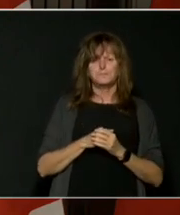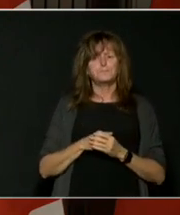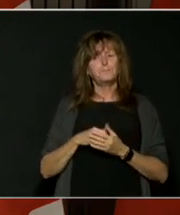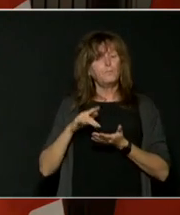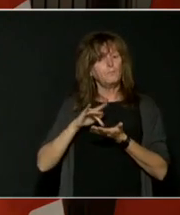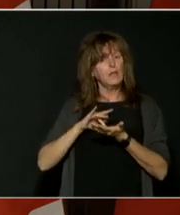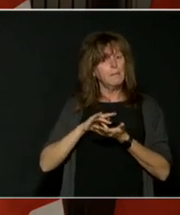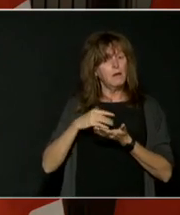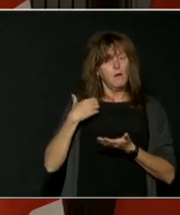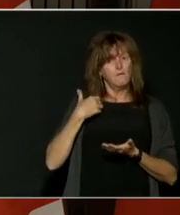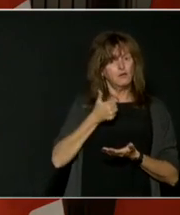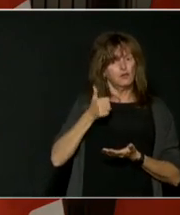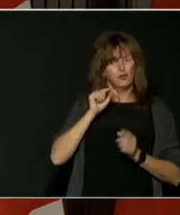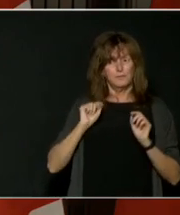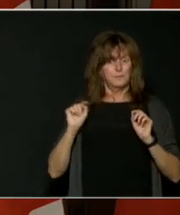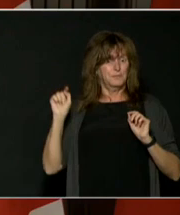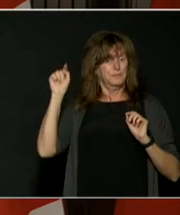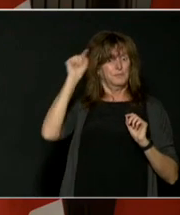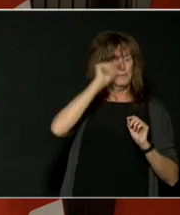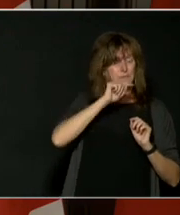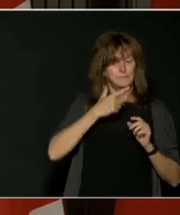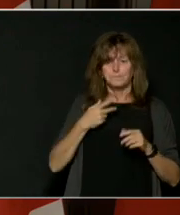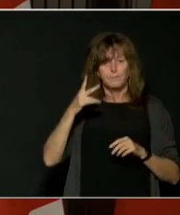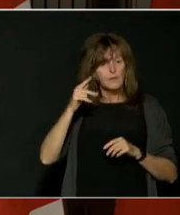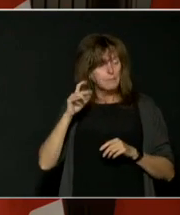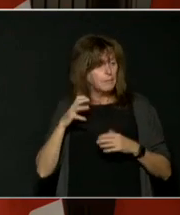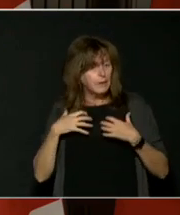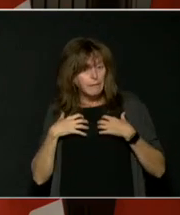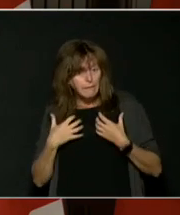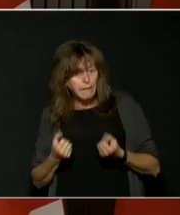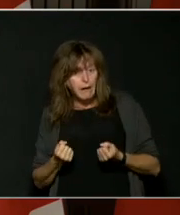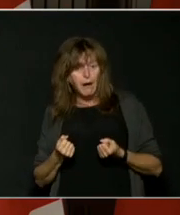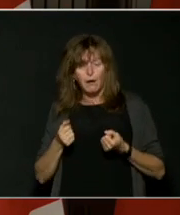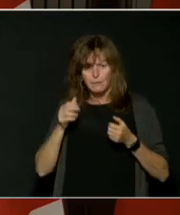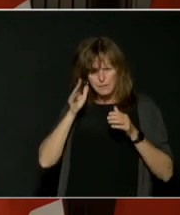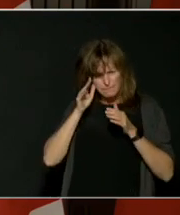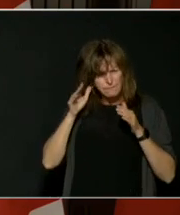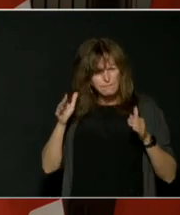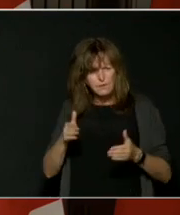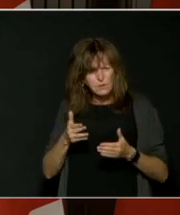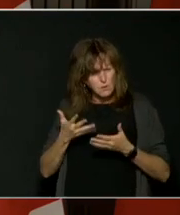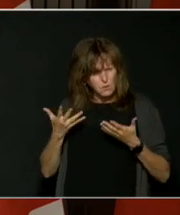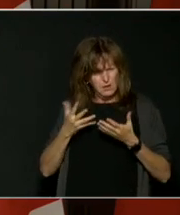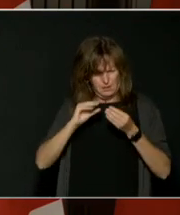did the best they could to keep the spread down, and we saw the numbers go down.